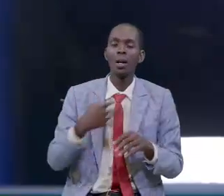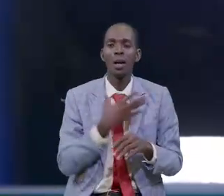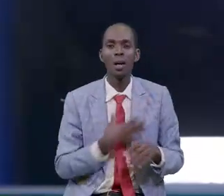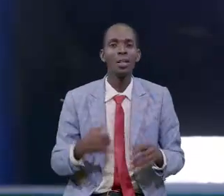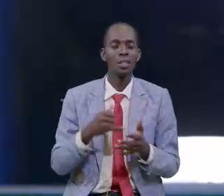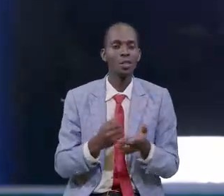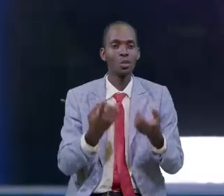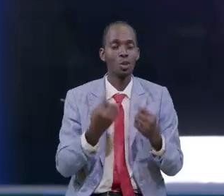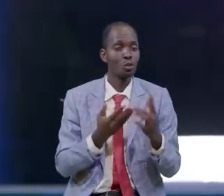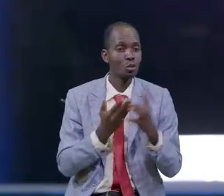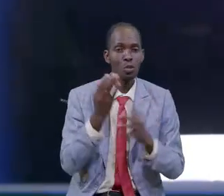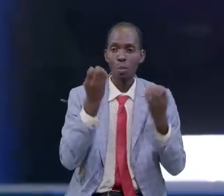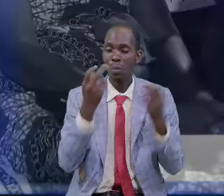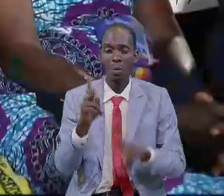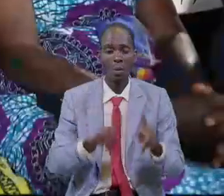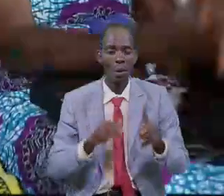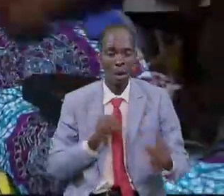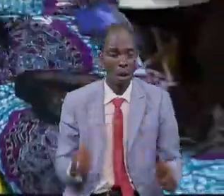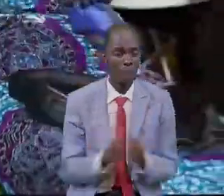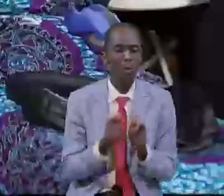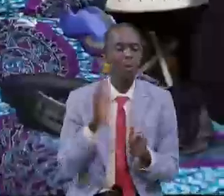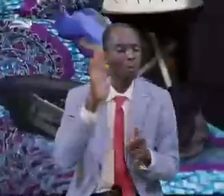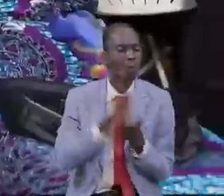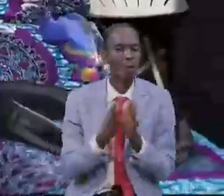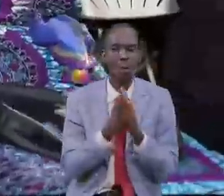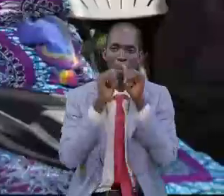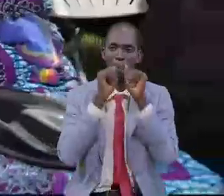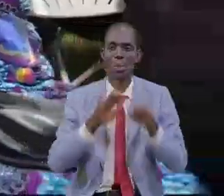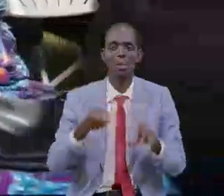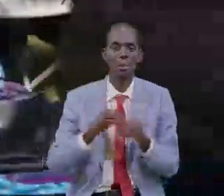will be a blessing in my life.